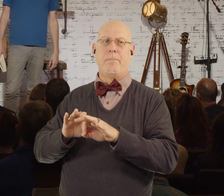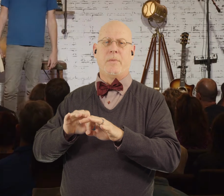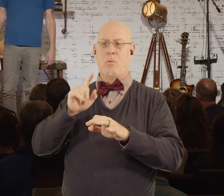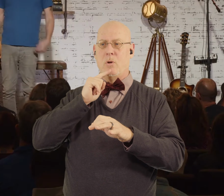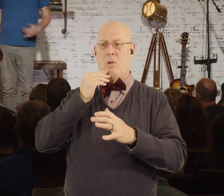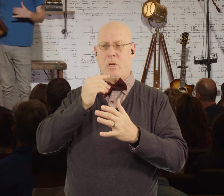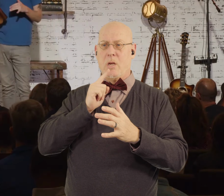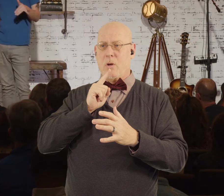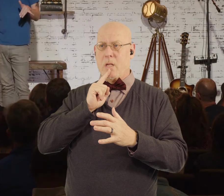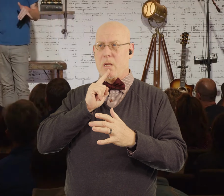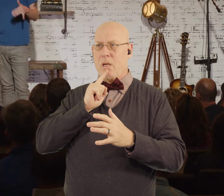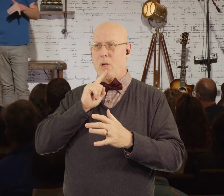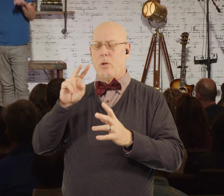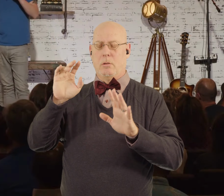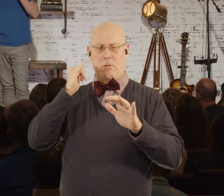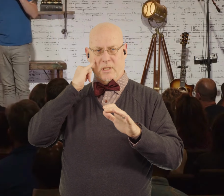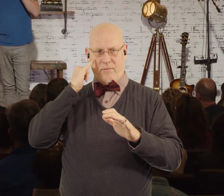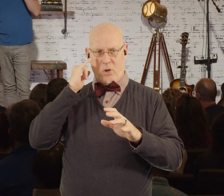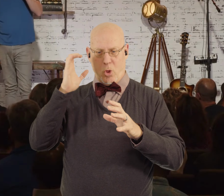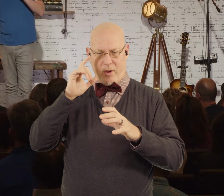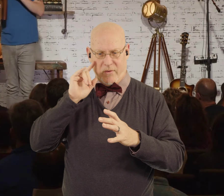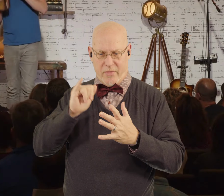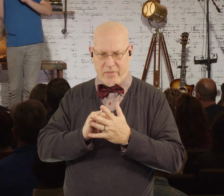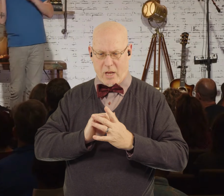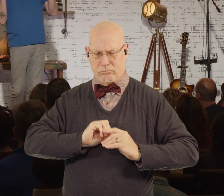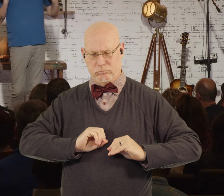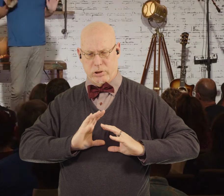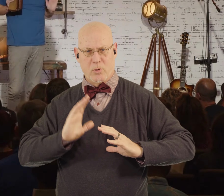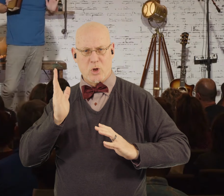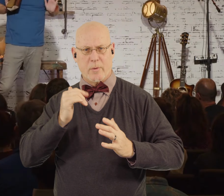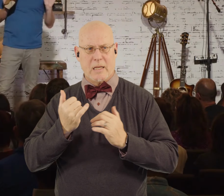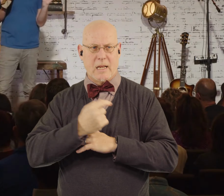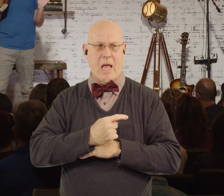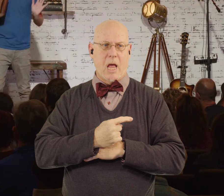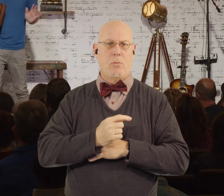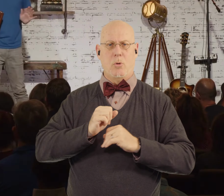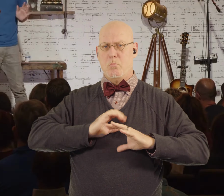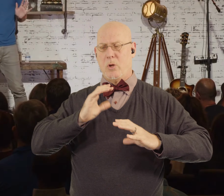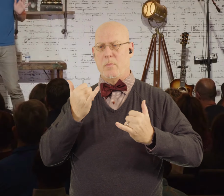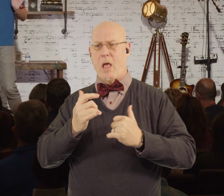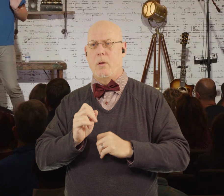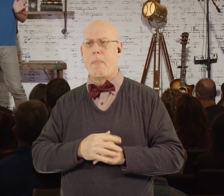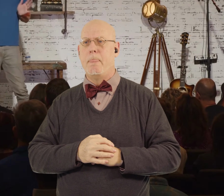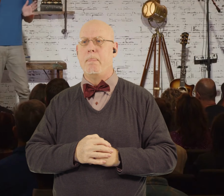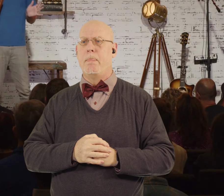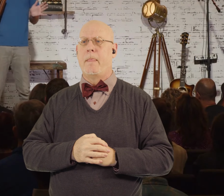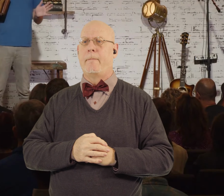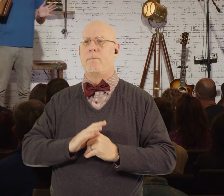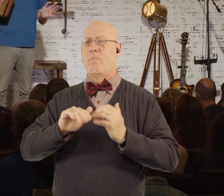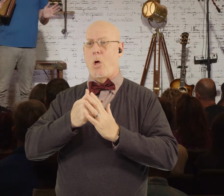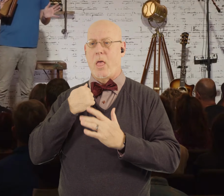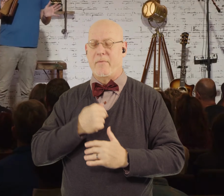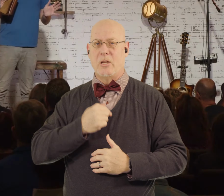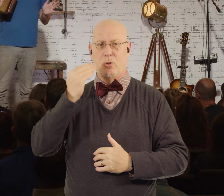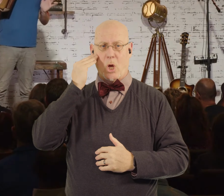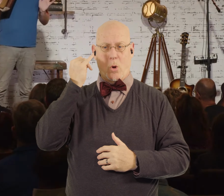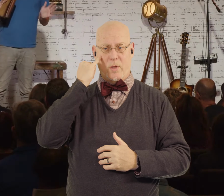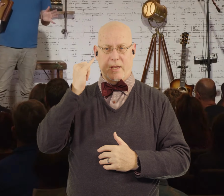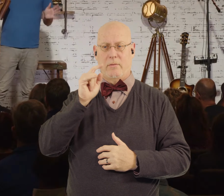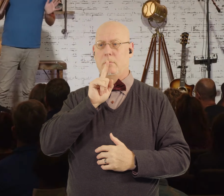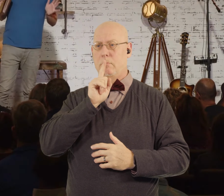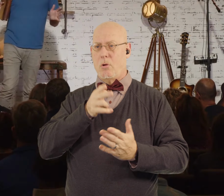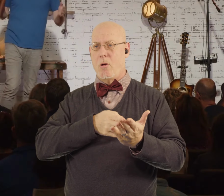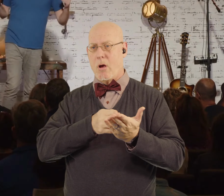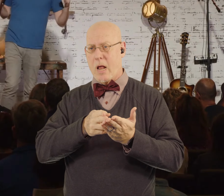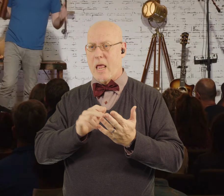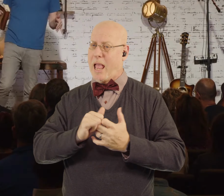And it's Jesus. It was just like really good. Look, if you're like looking for that like build you up sermon today, let me just build you up, all right? All